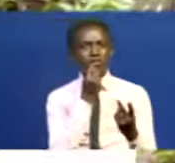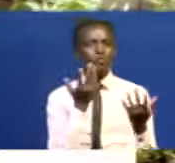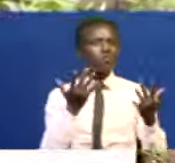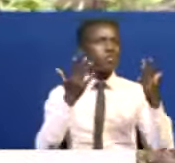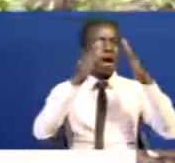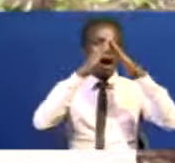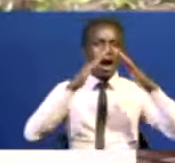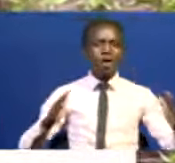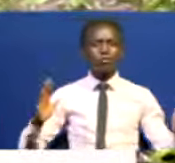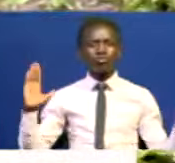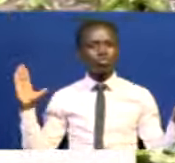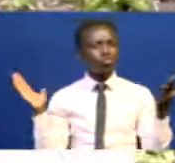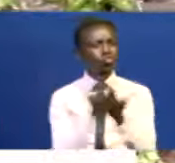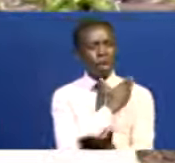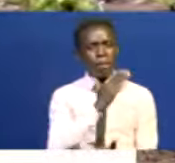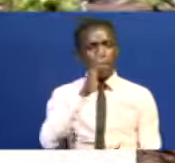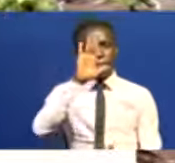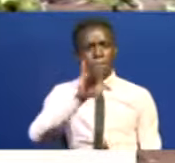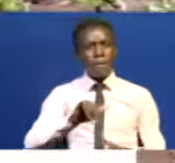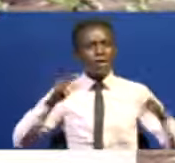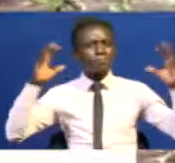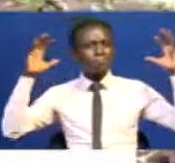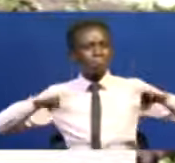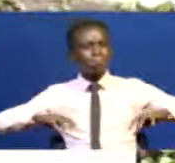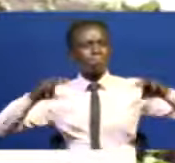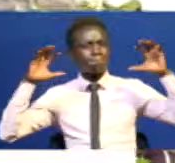and were left to only save their lives.